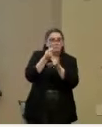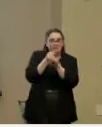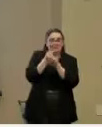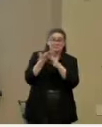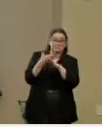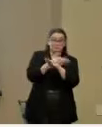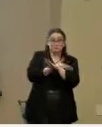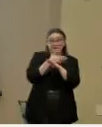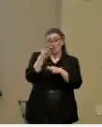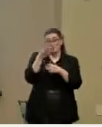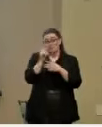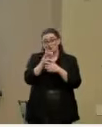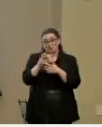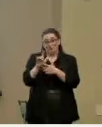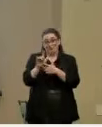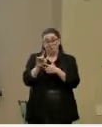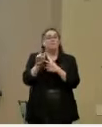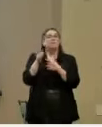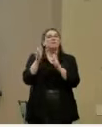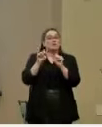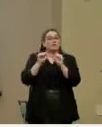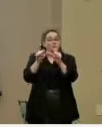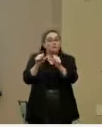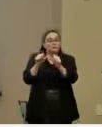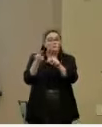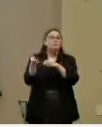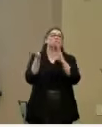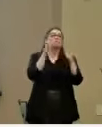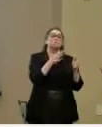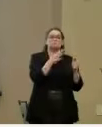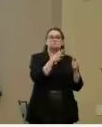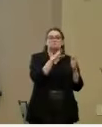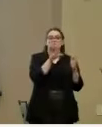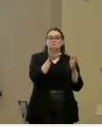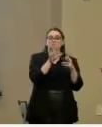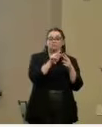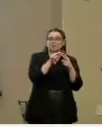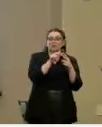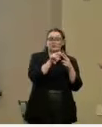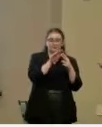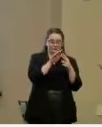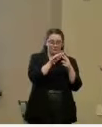on prior to entering the trial, or they can get a dose of either